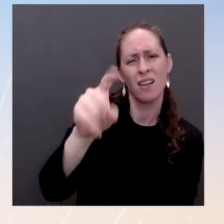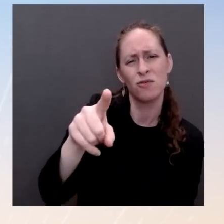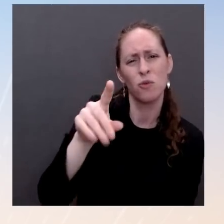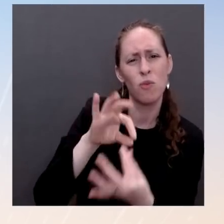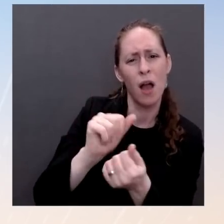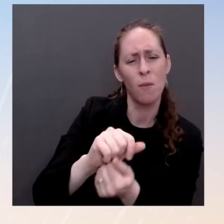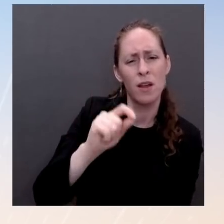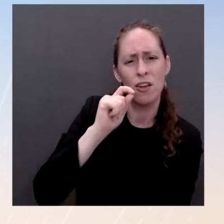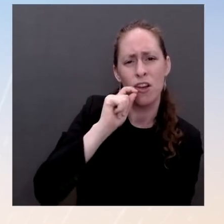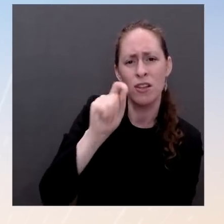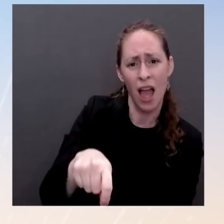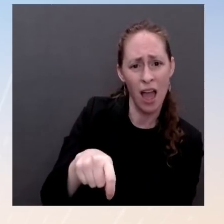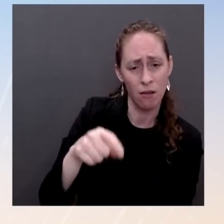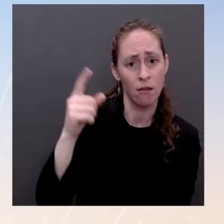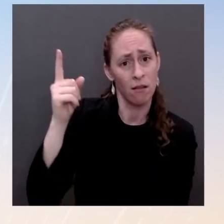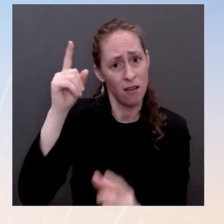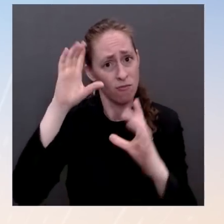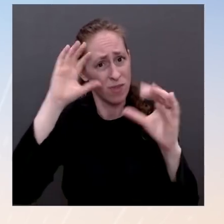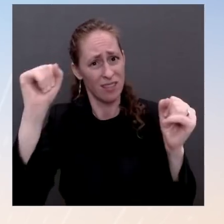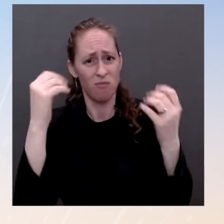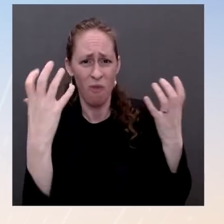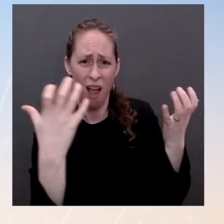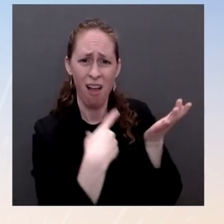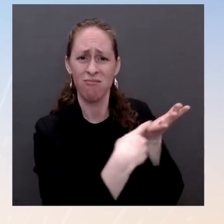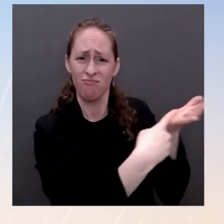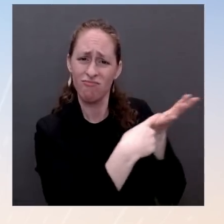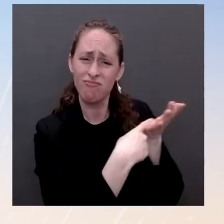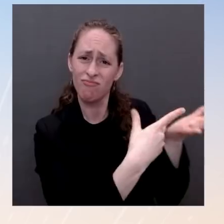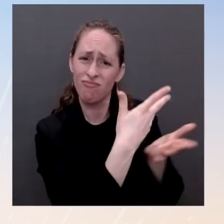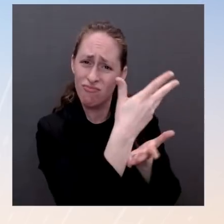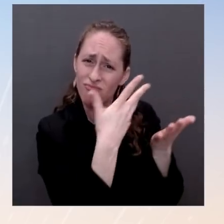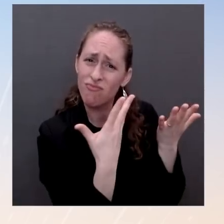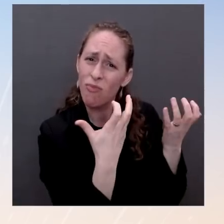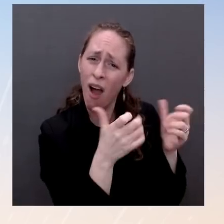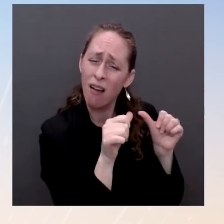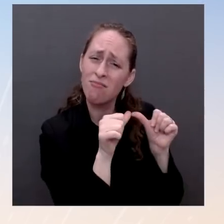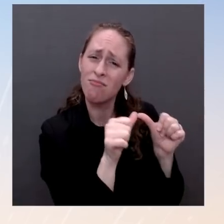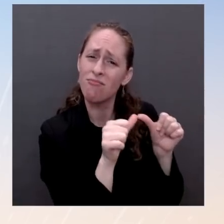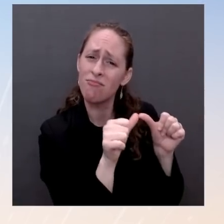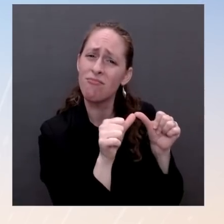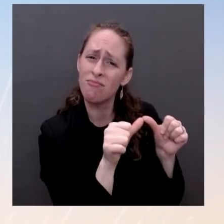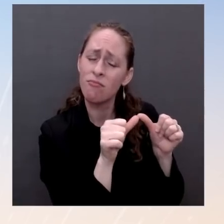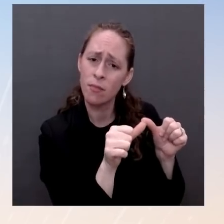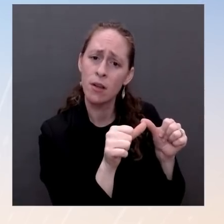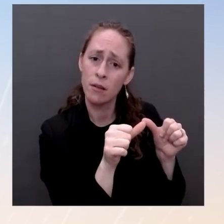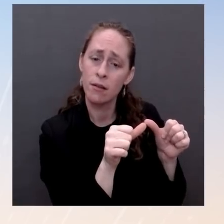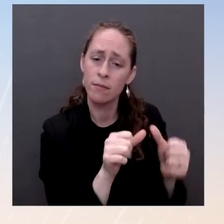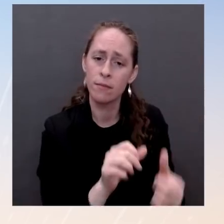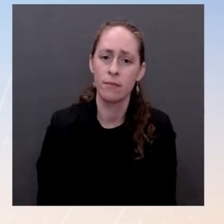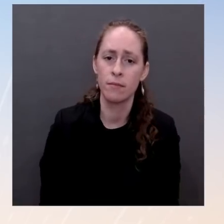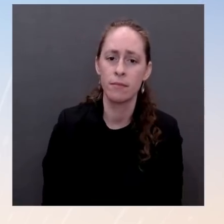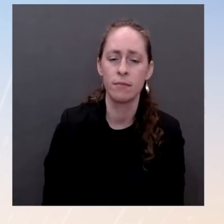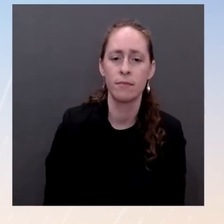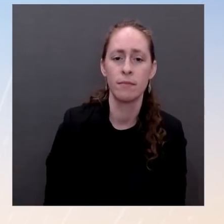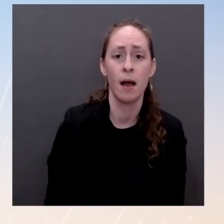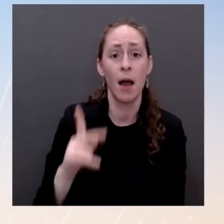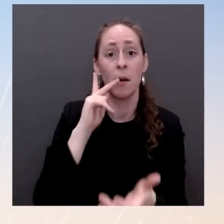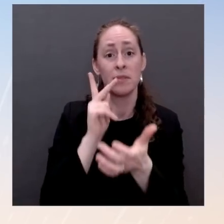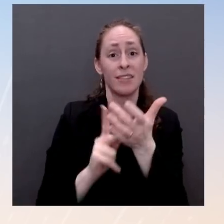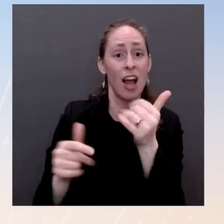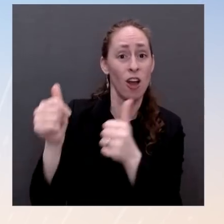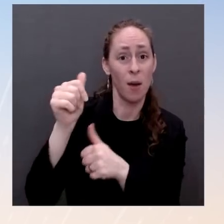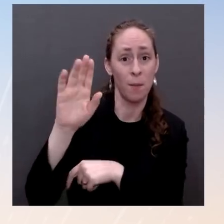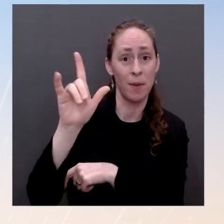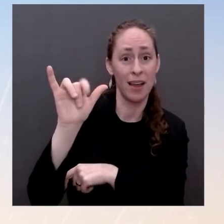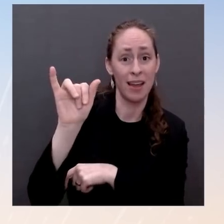said that a window remains open to resolve this peacefully. On the timeline, how long does the president think that window should stay